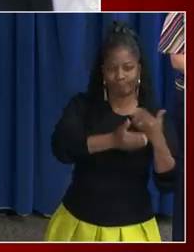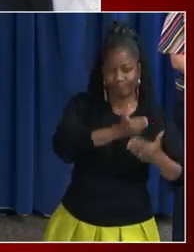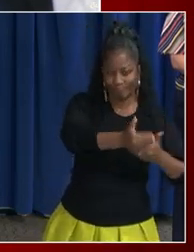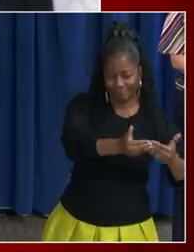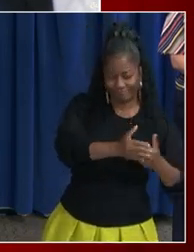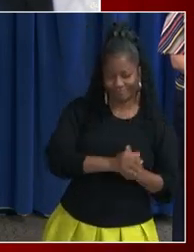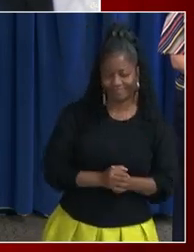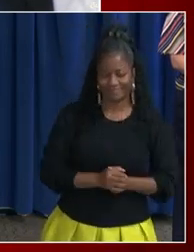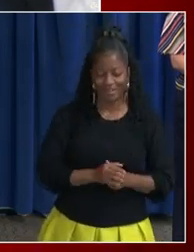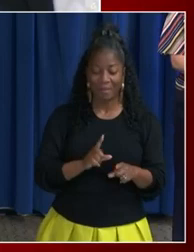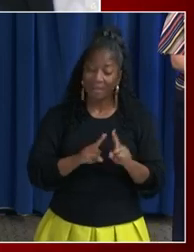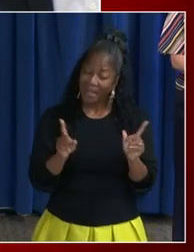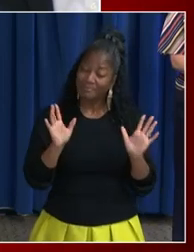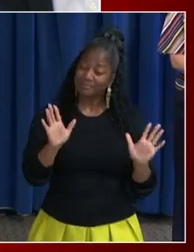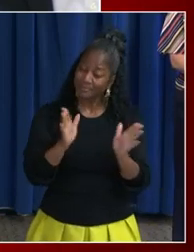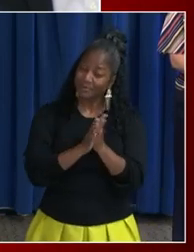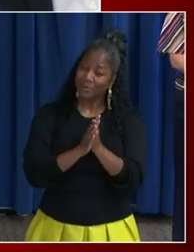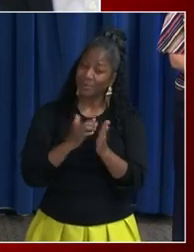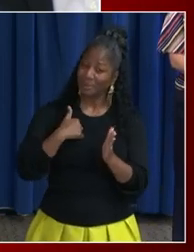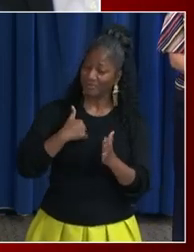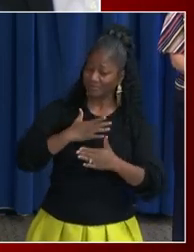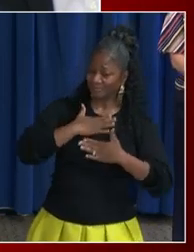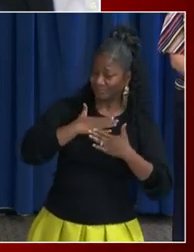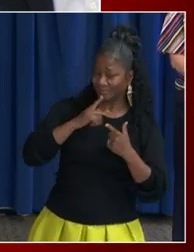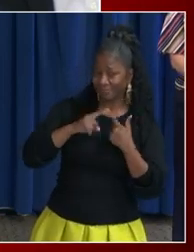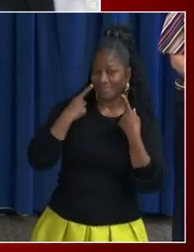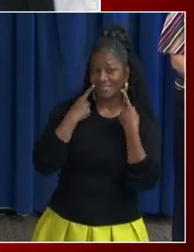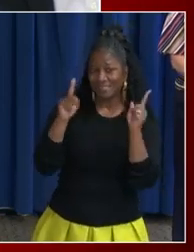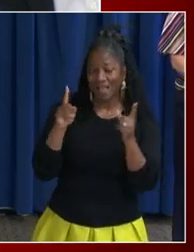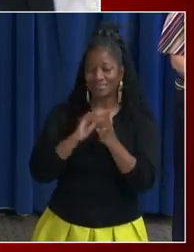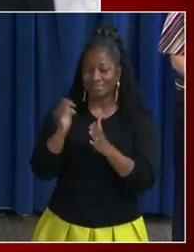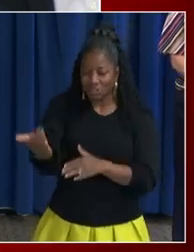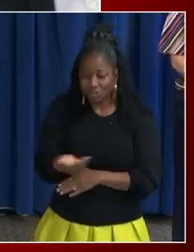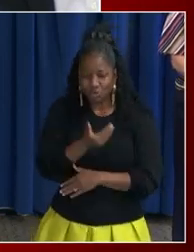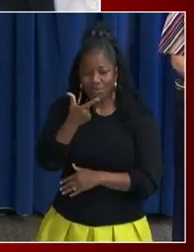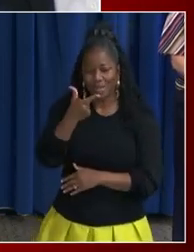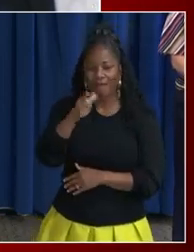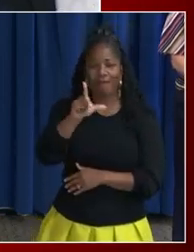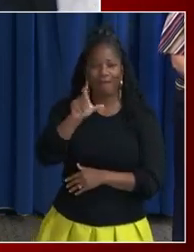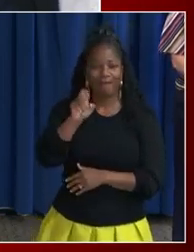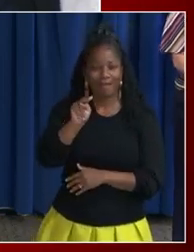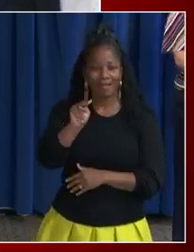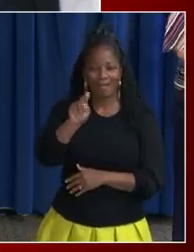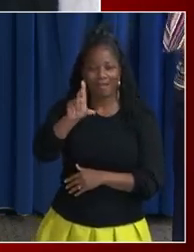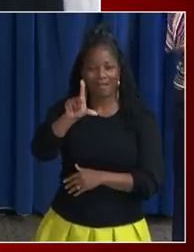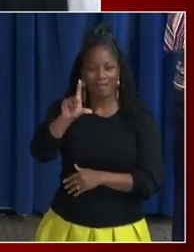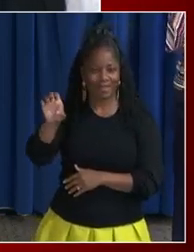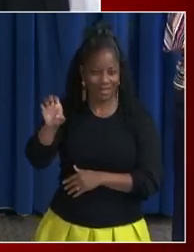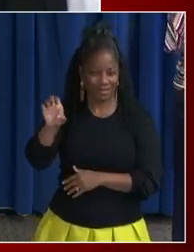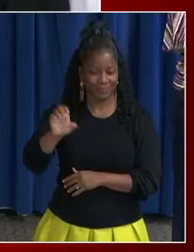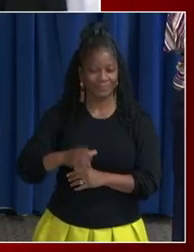am pleased to announce and introduce Glen Lee.